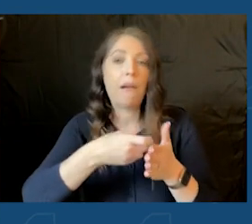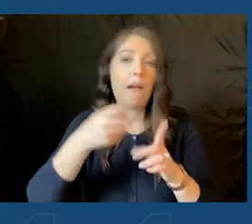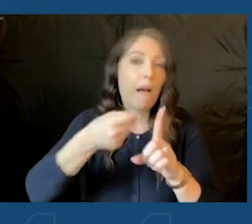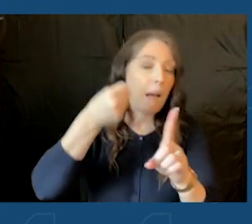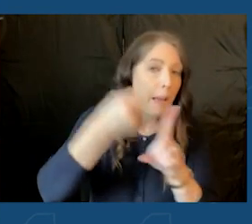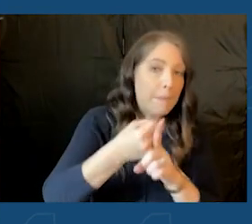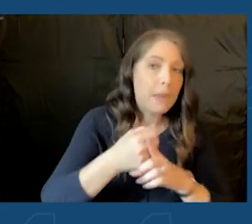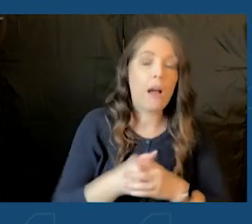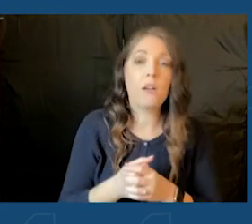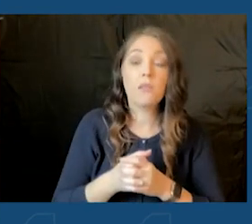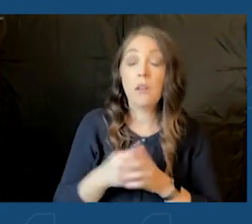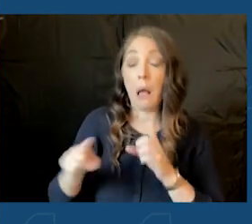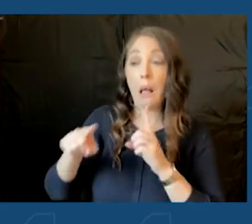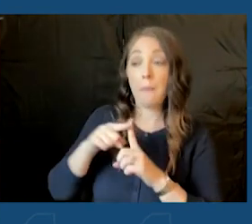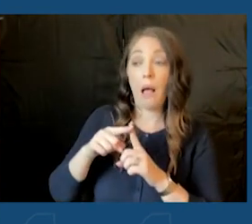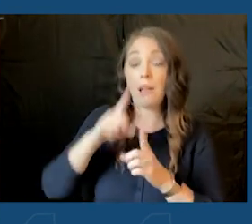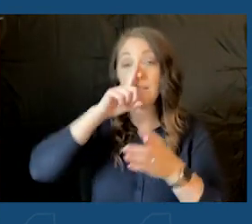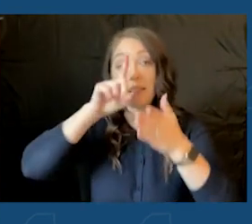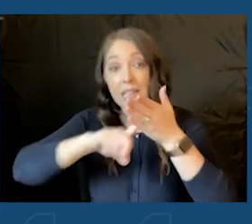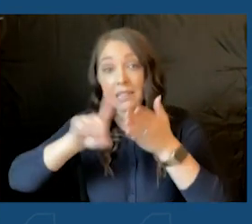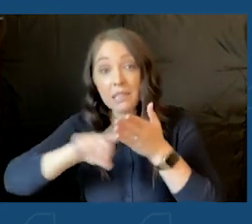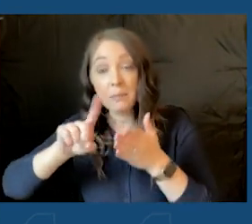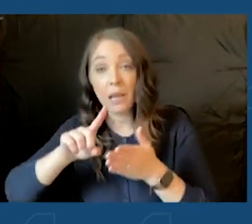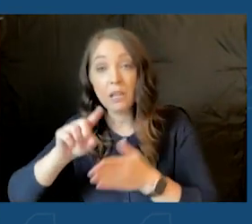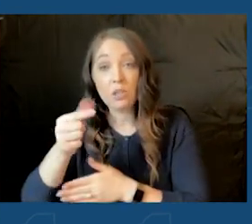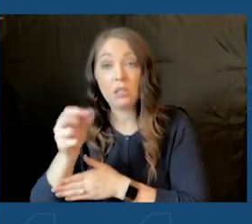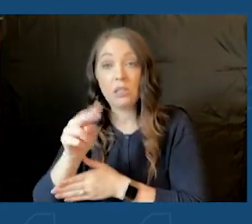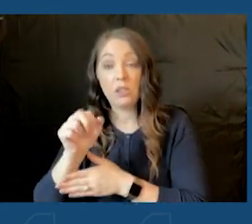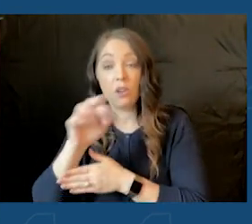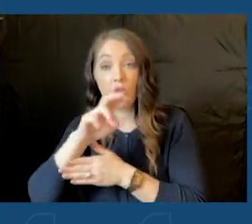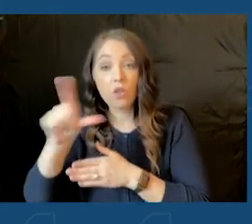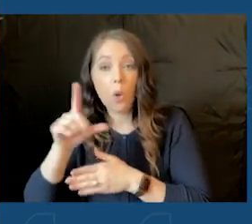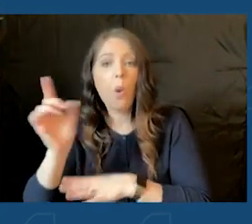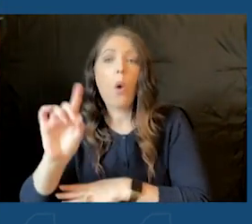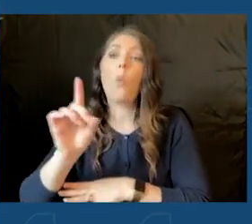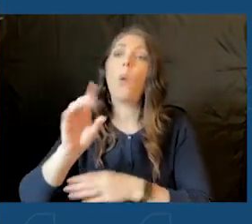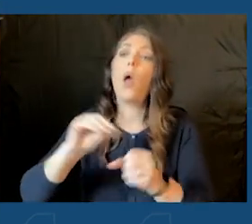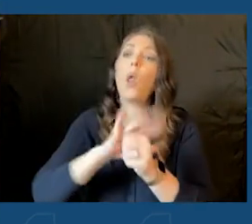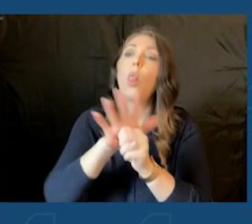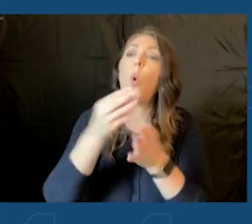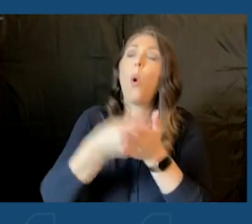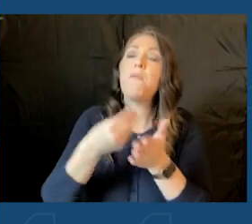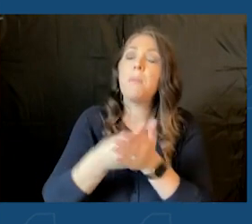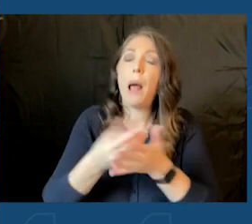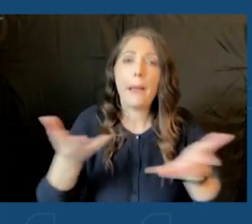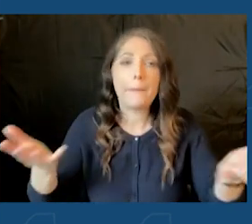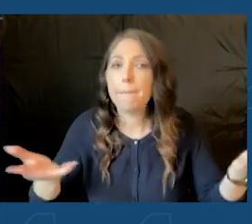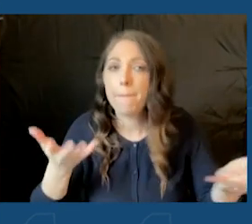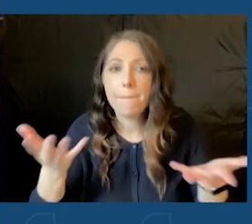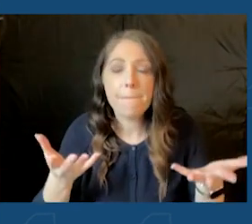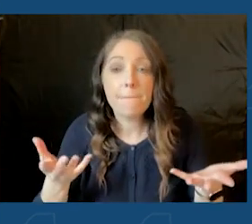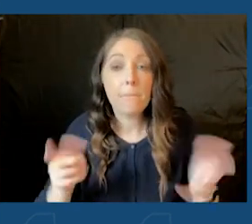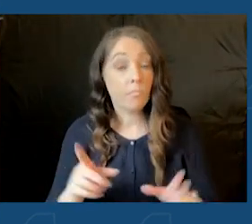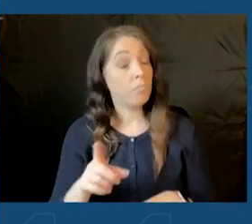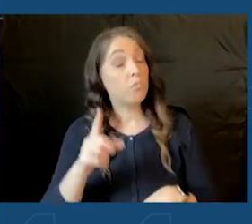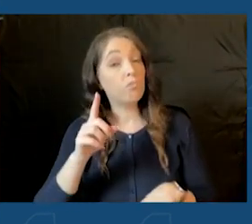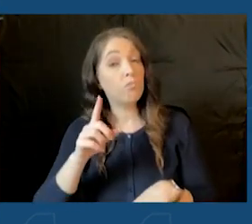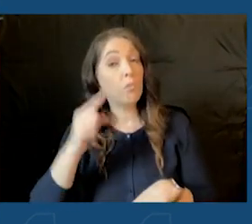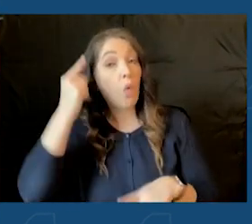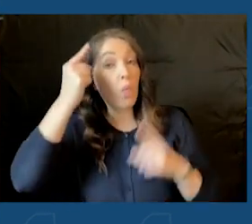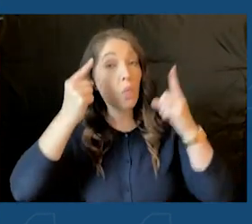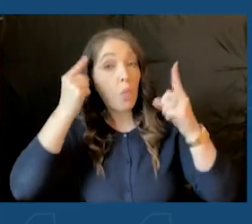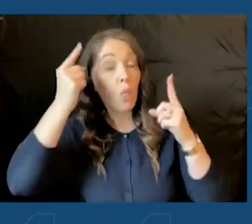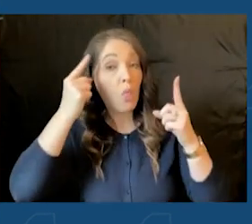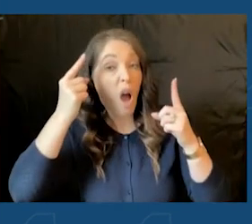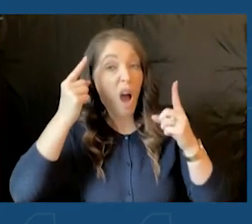Inspector General to audit where has the COVID money gone to the MTA. Any thoughts are you having of reconsidering congestion